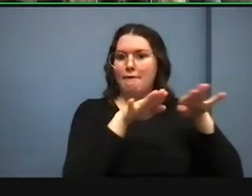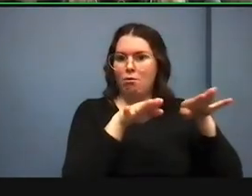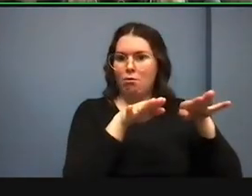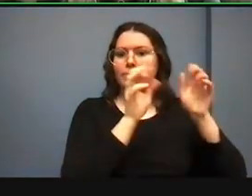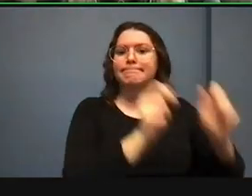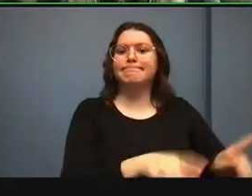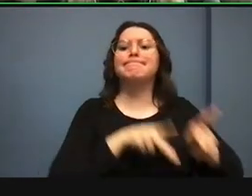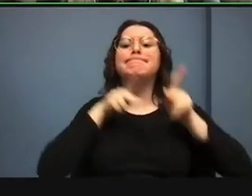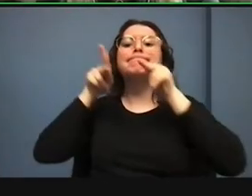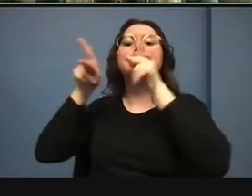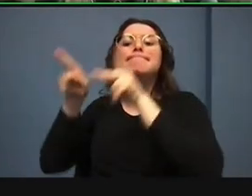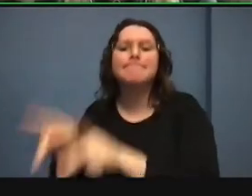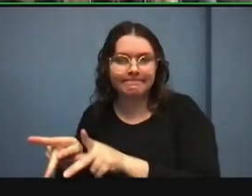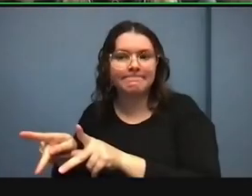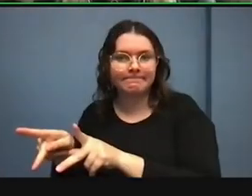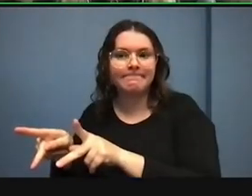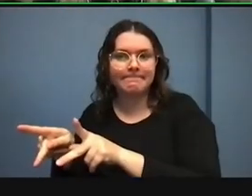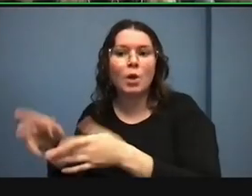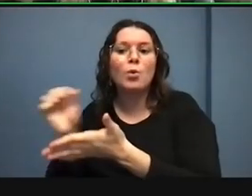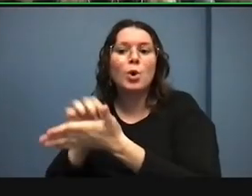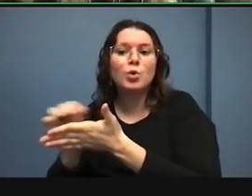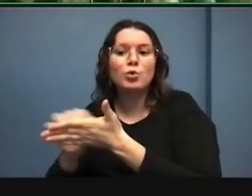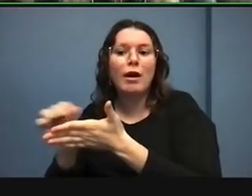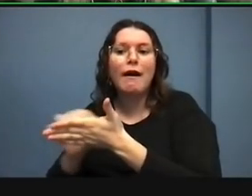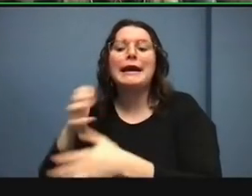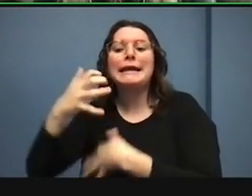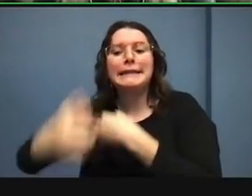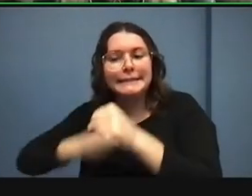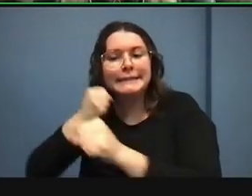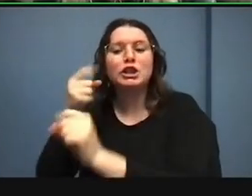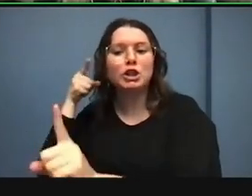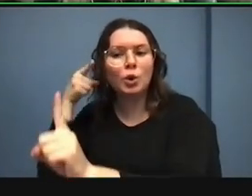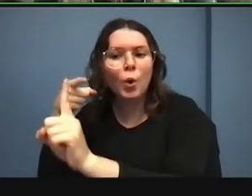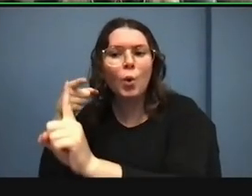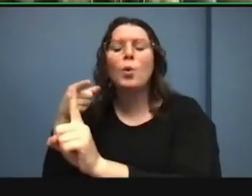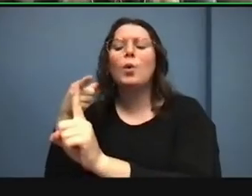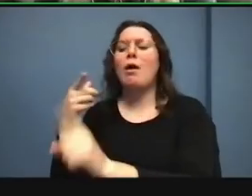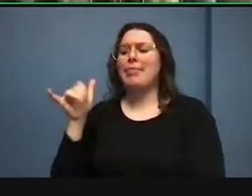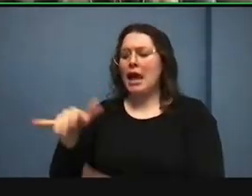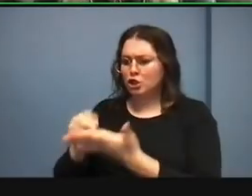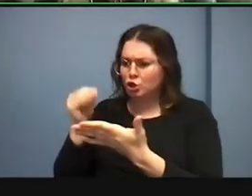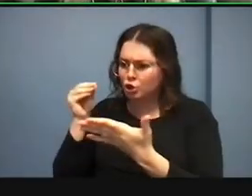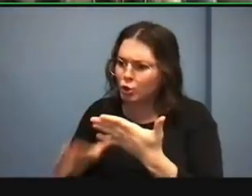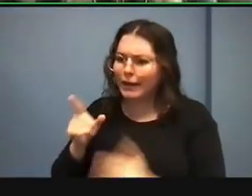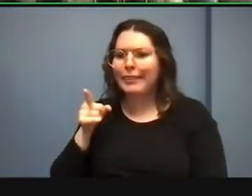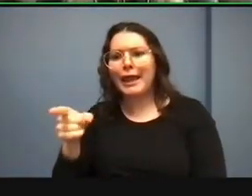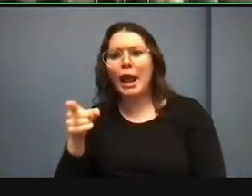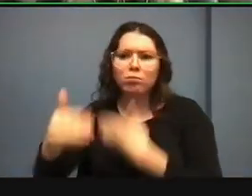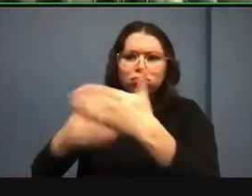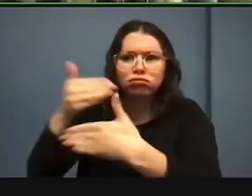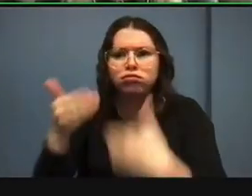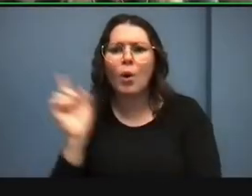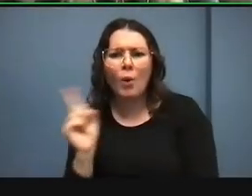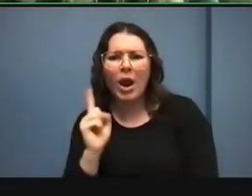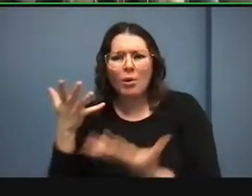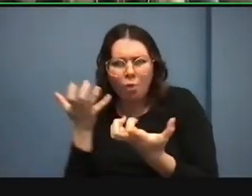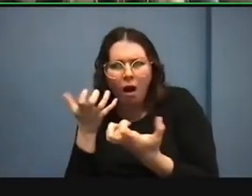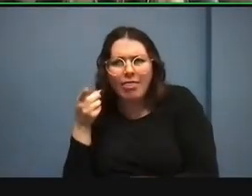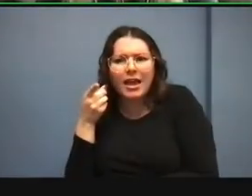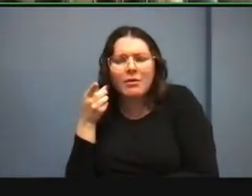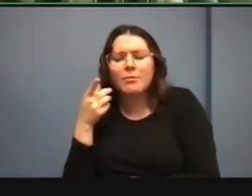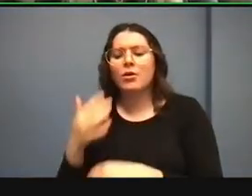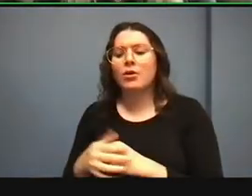we take that and we write an annual goal. Where do we want that student to be in 1 year